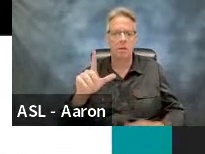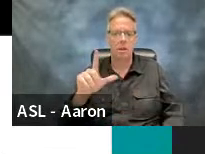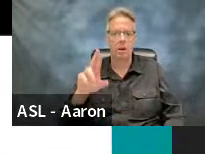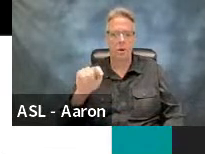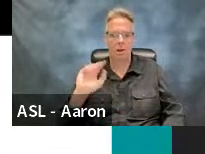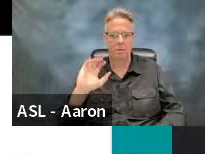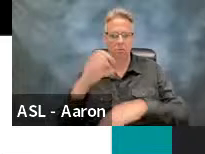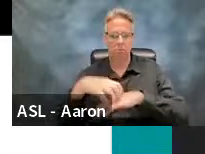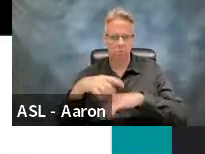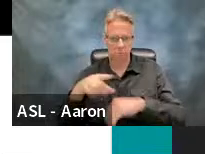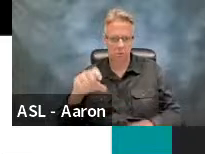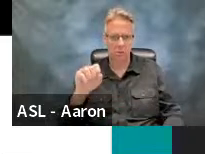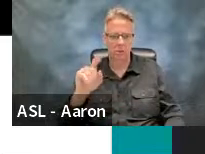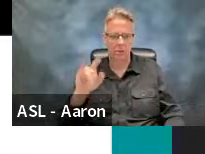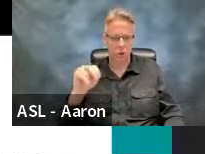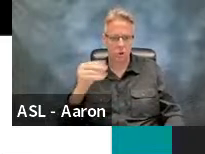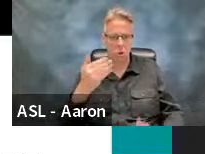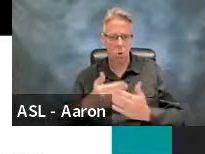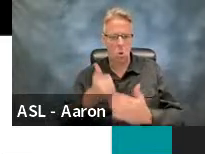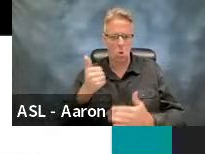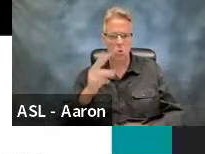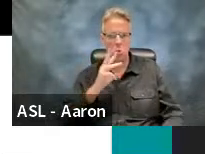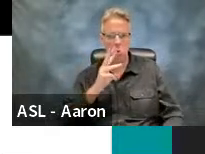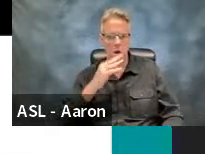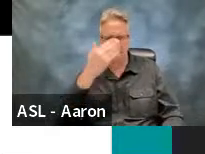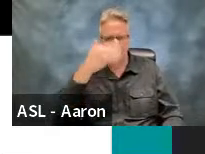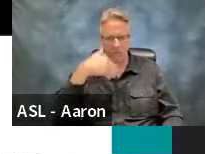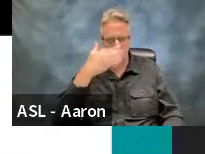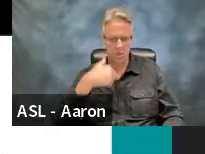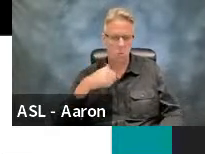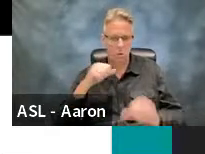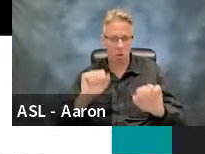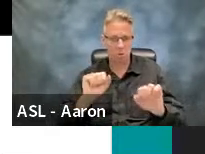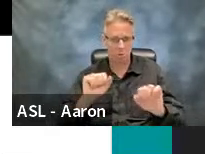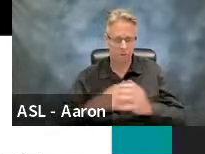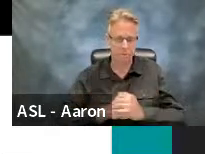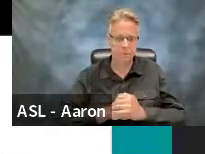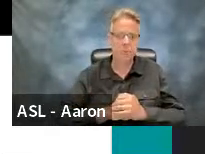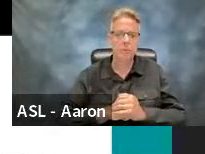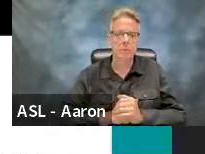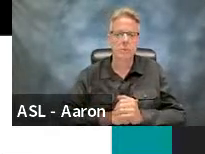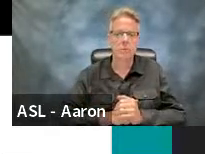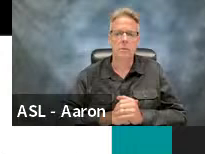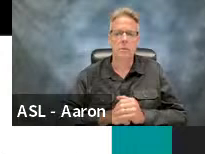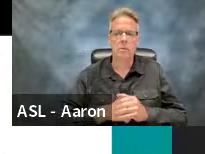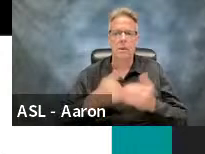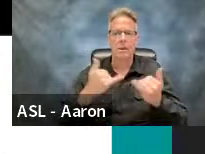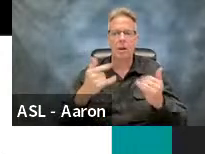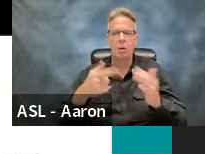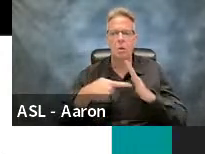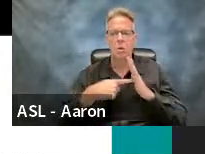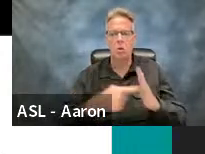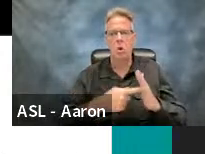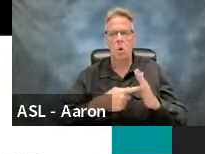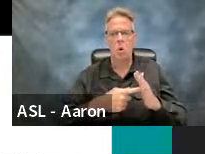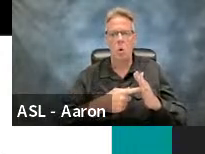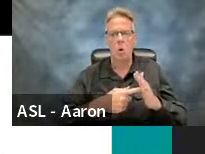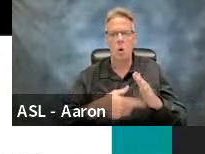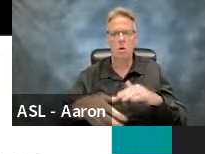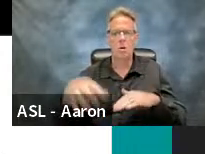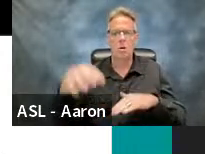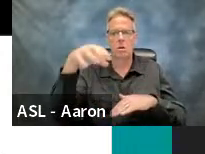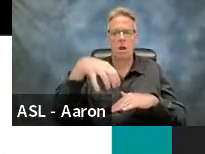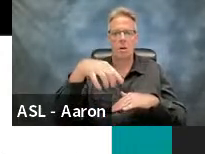station as closest to the waterfront area as we can get. Right now it's showing over the top of the